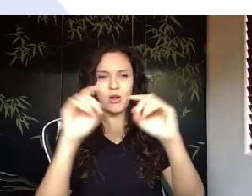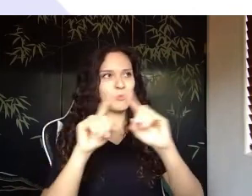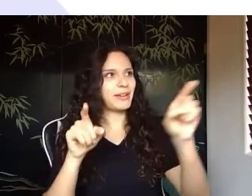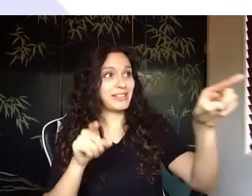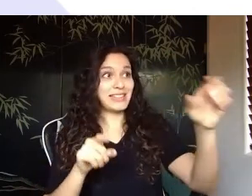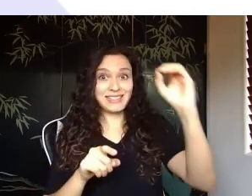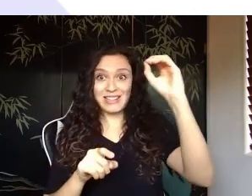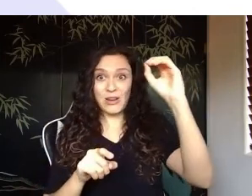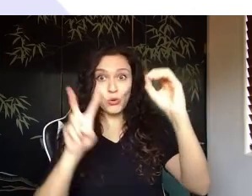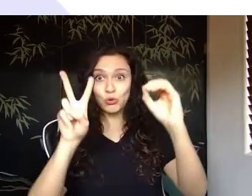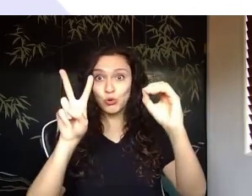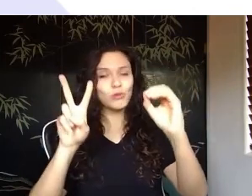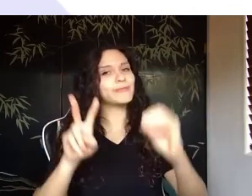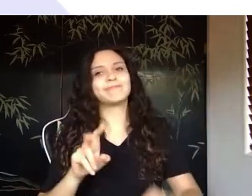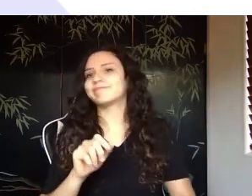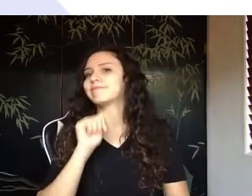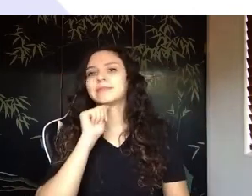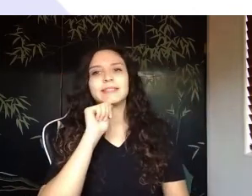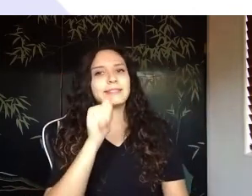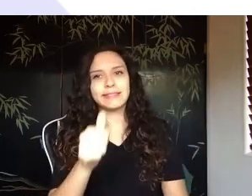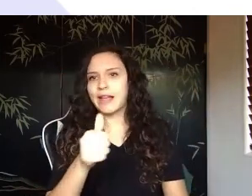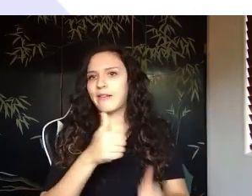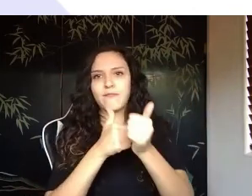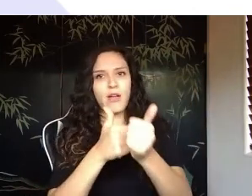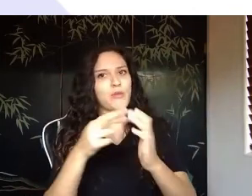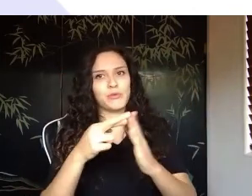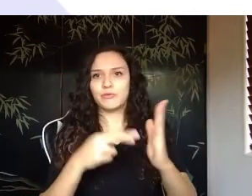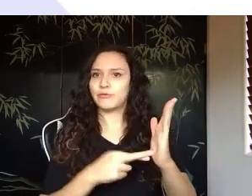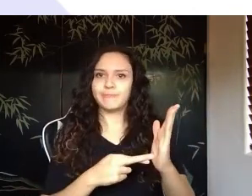the other one has to be 0, so automatically not proportional.